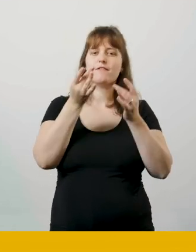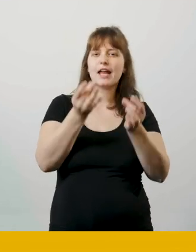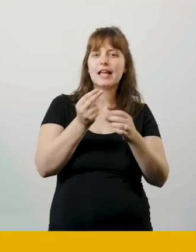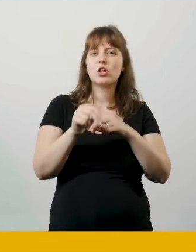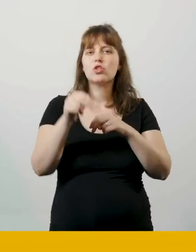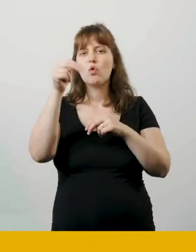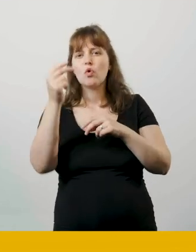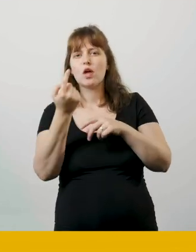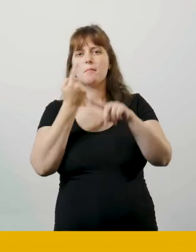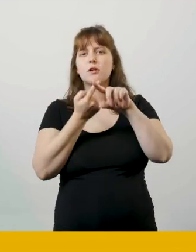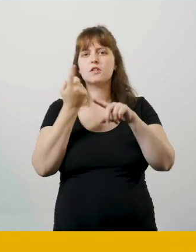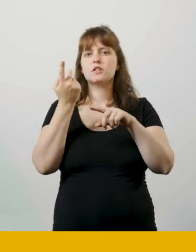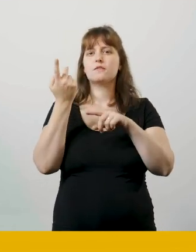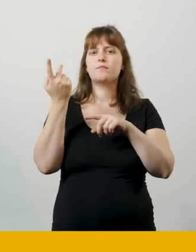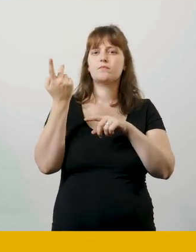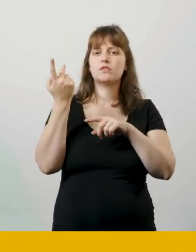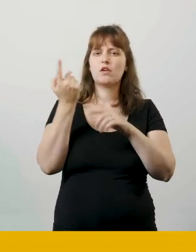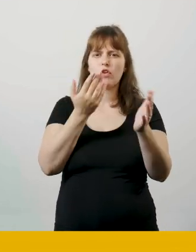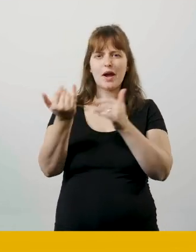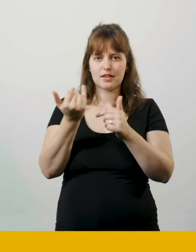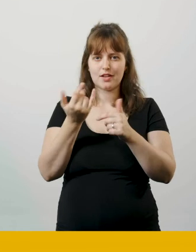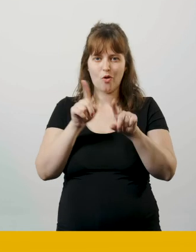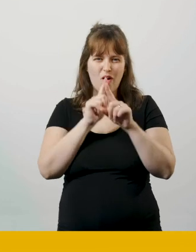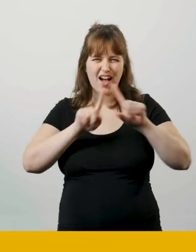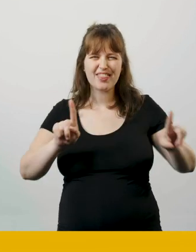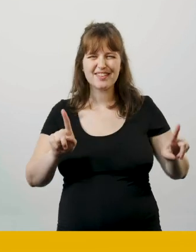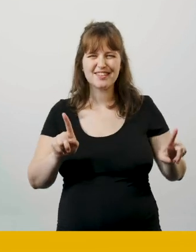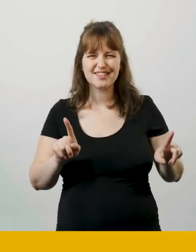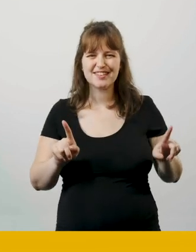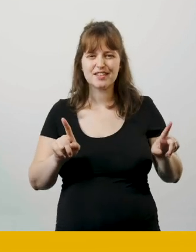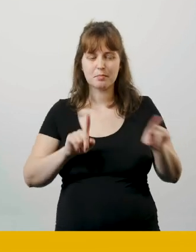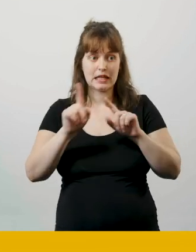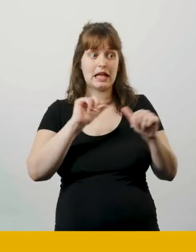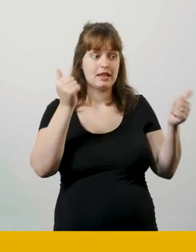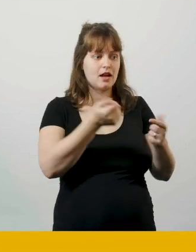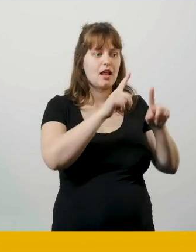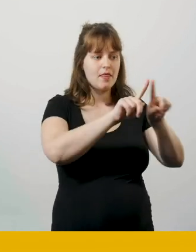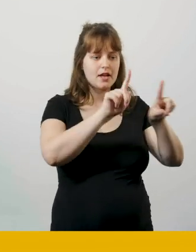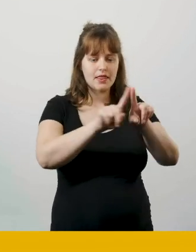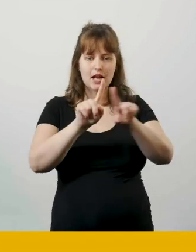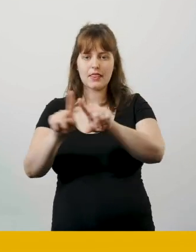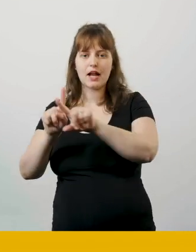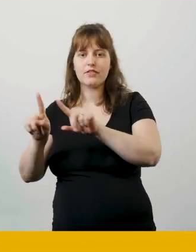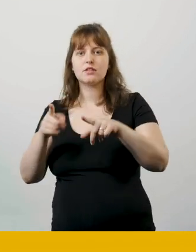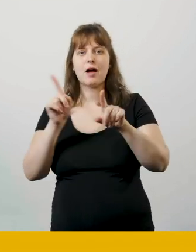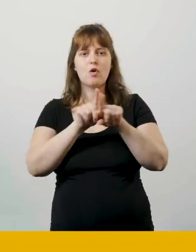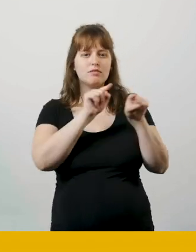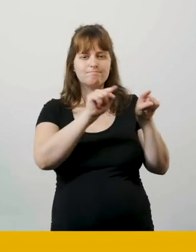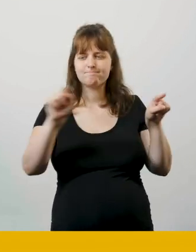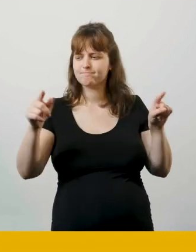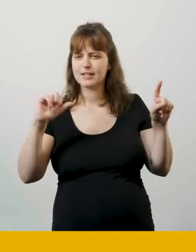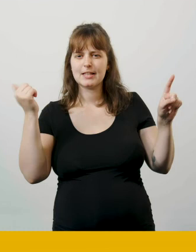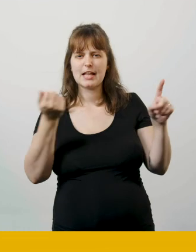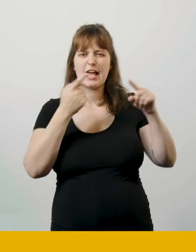change. So not only we are all different, but each one of us is different according to